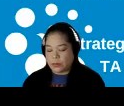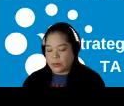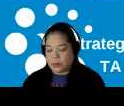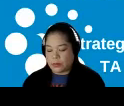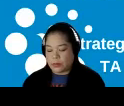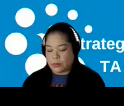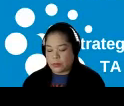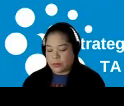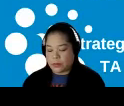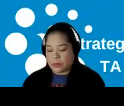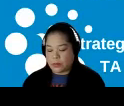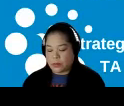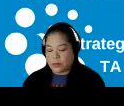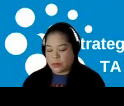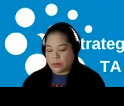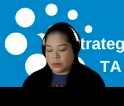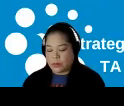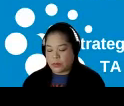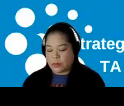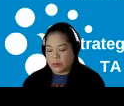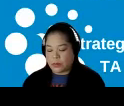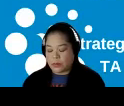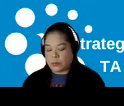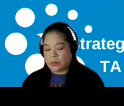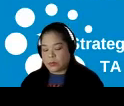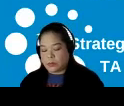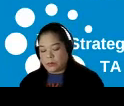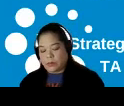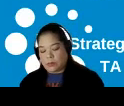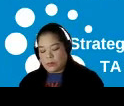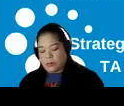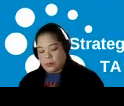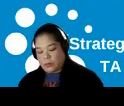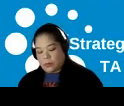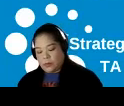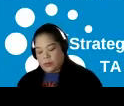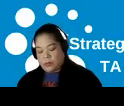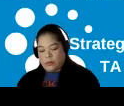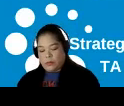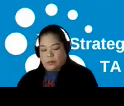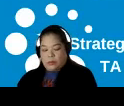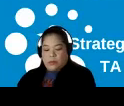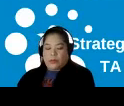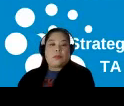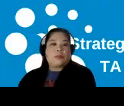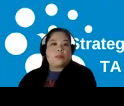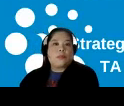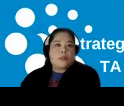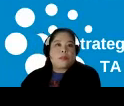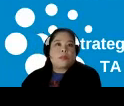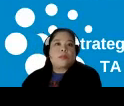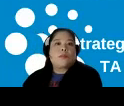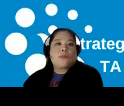are going to be identified and addressed in an ongoing fashion, right? Not just identified early on and